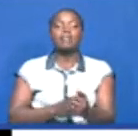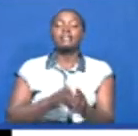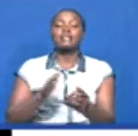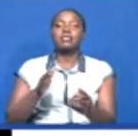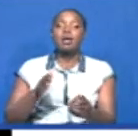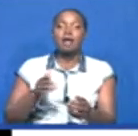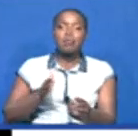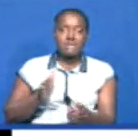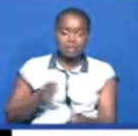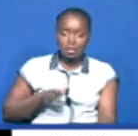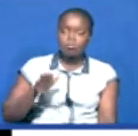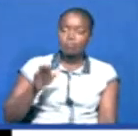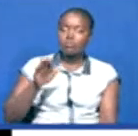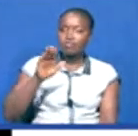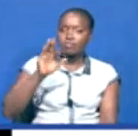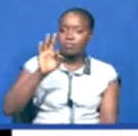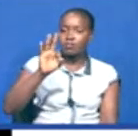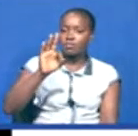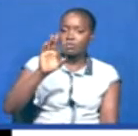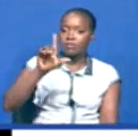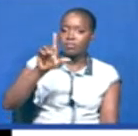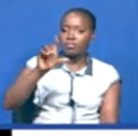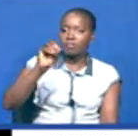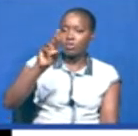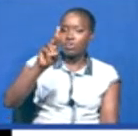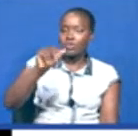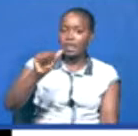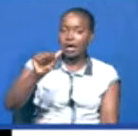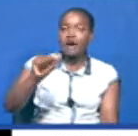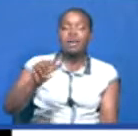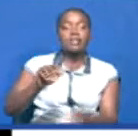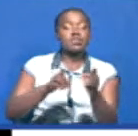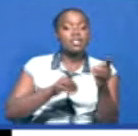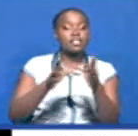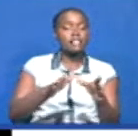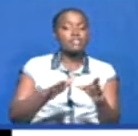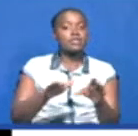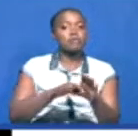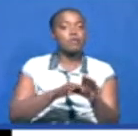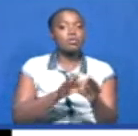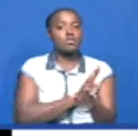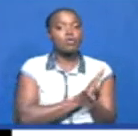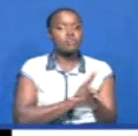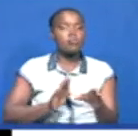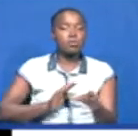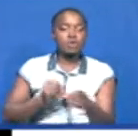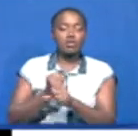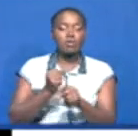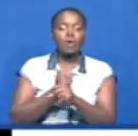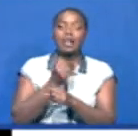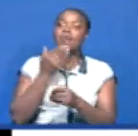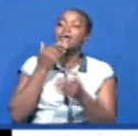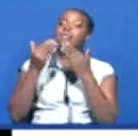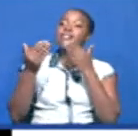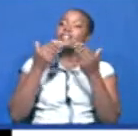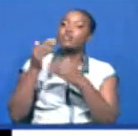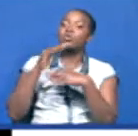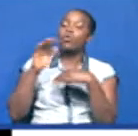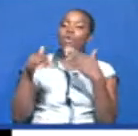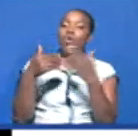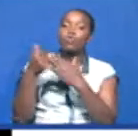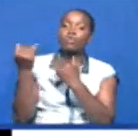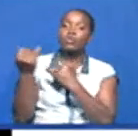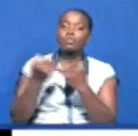the director, and the members of the board and the staff, thank you for inviting me to be part of